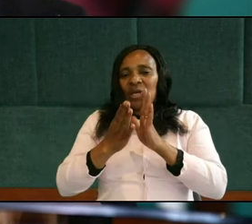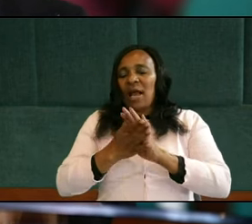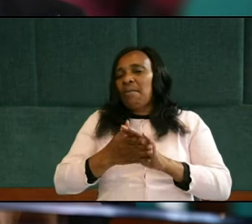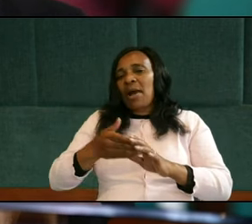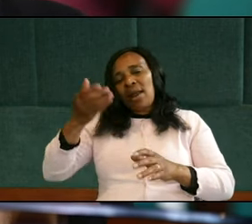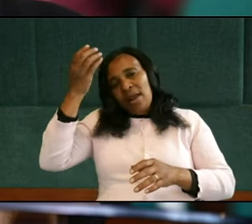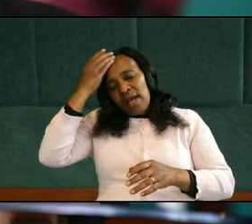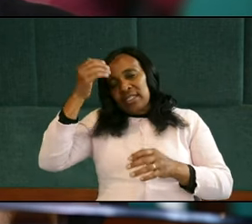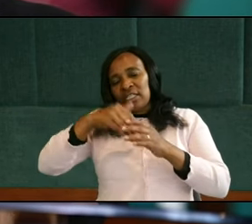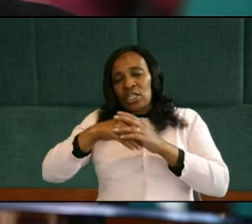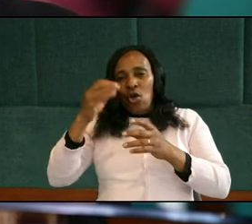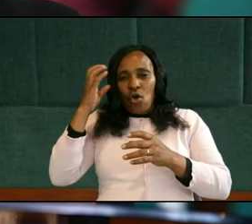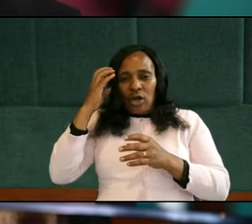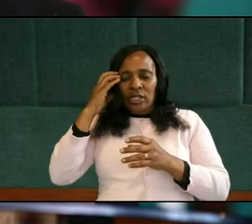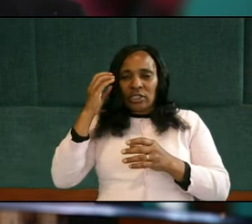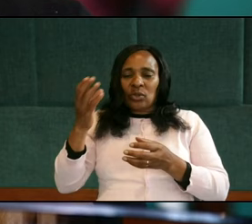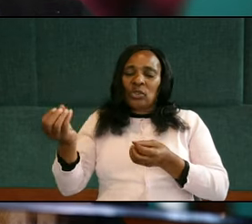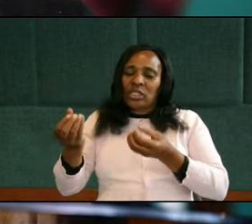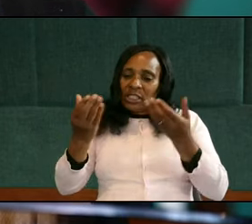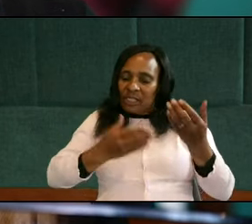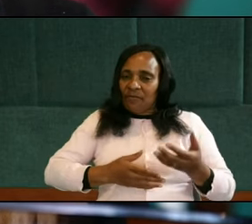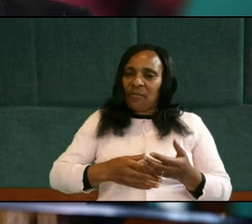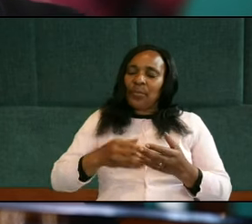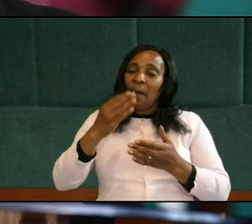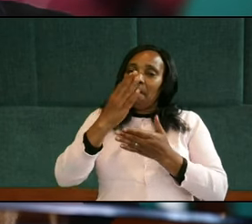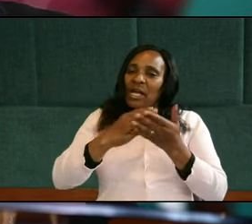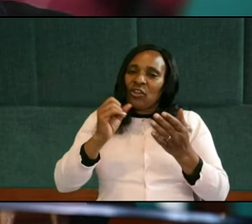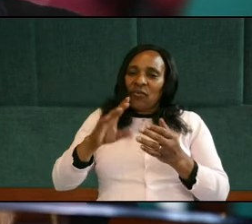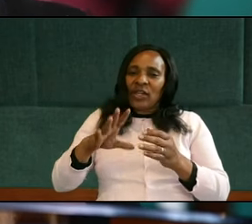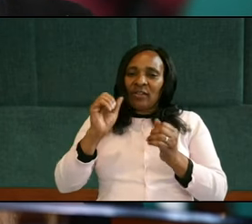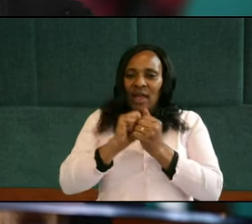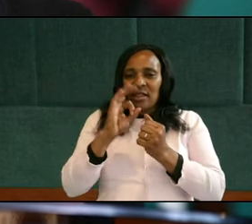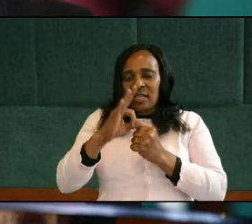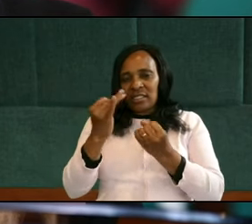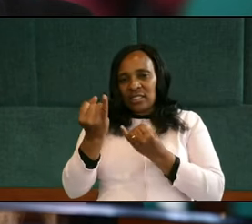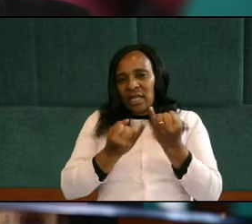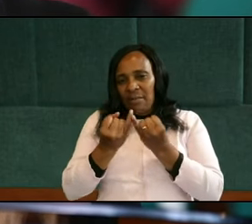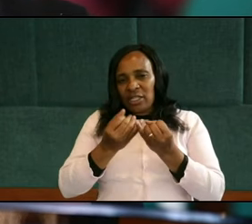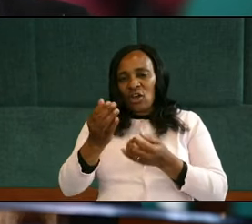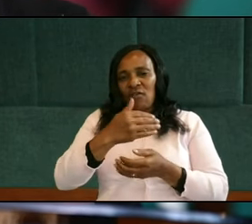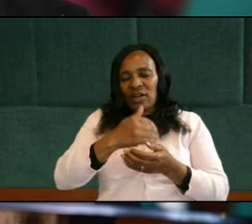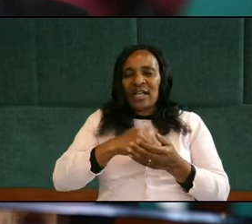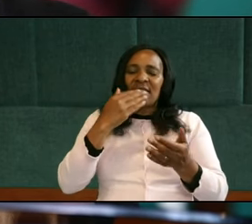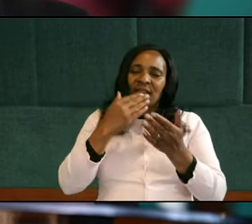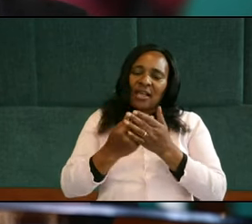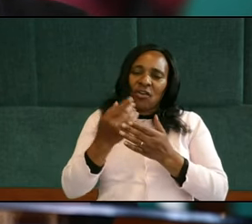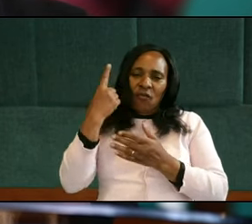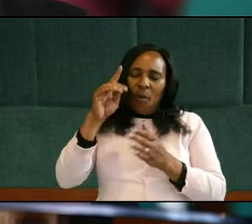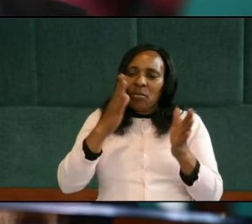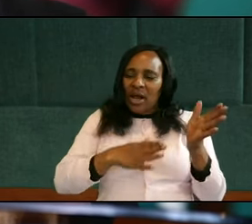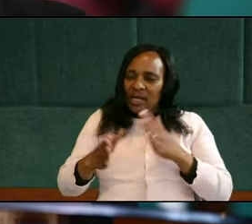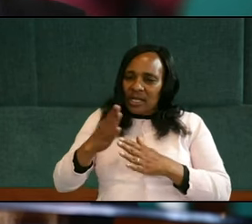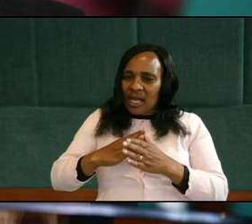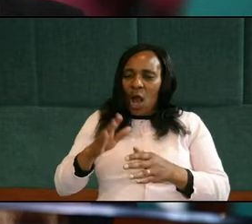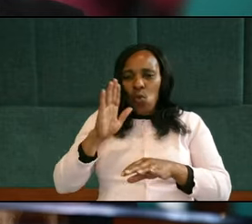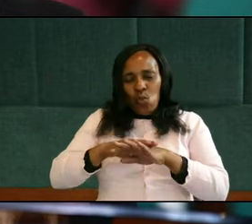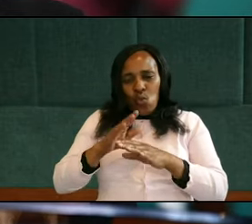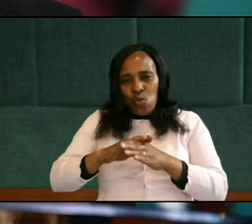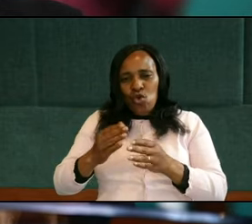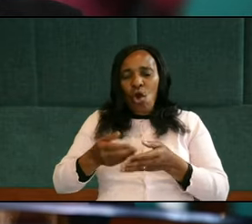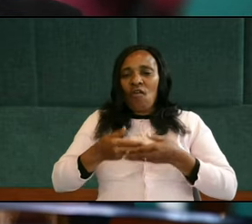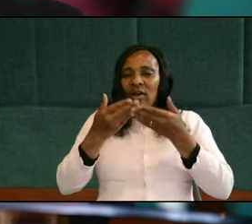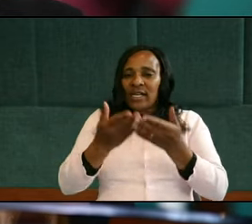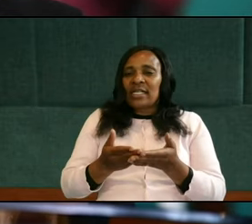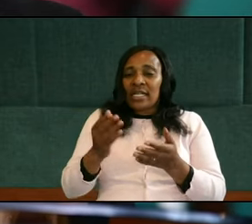college that will receive part of this quarter's 13th Sabbath offering. Thank you for planning a generous offering next Sabbath to help